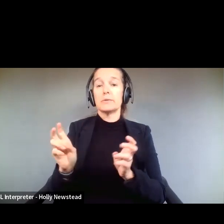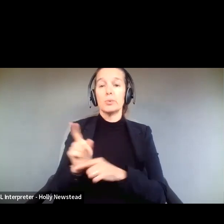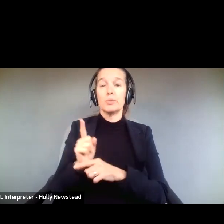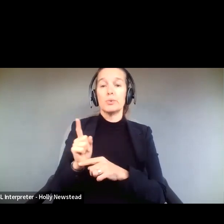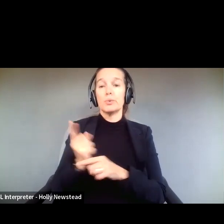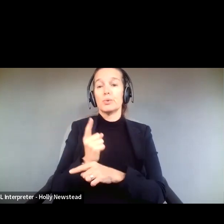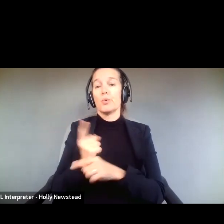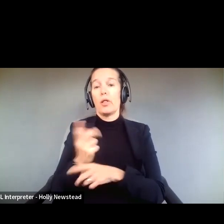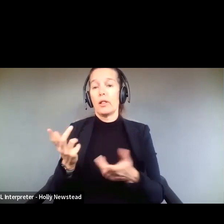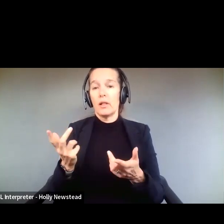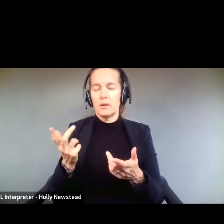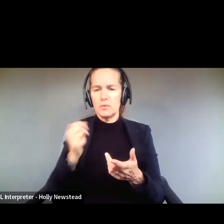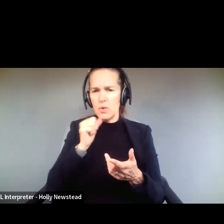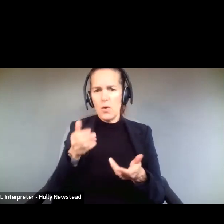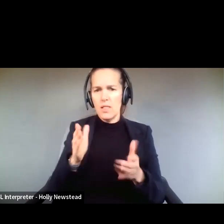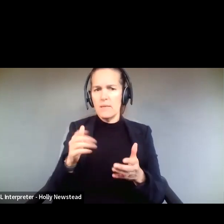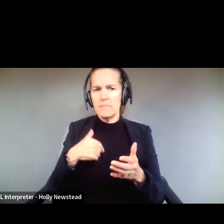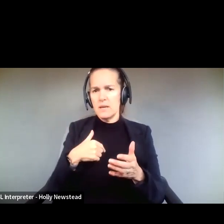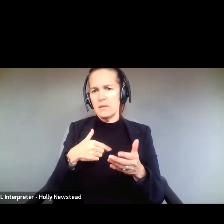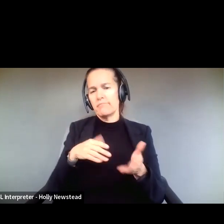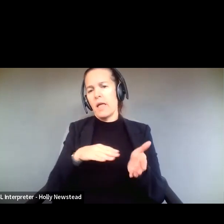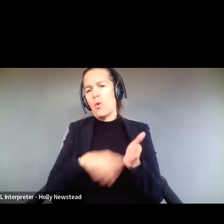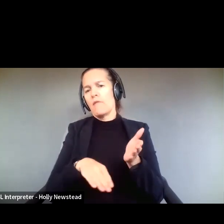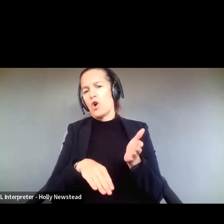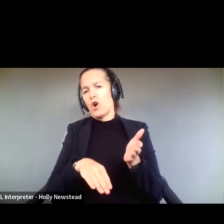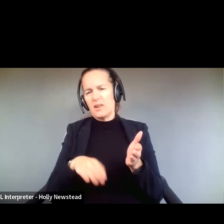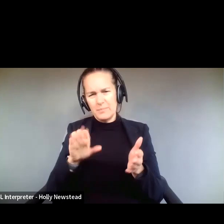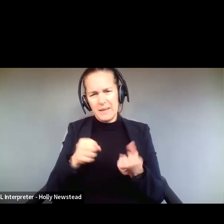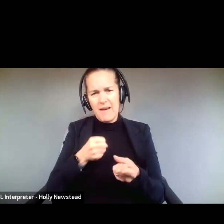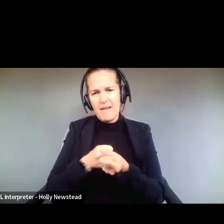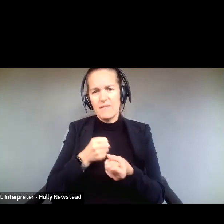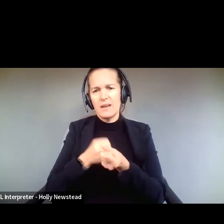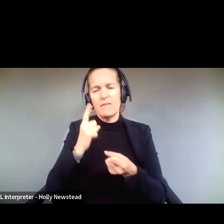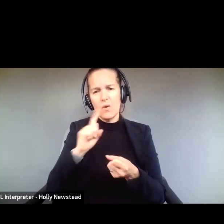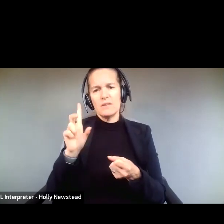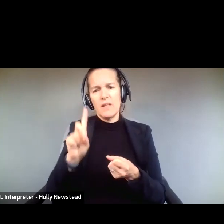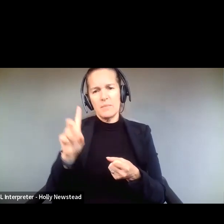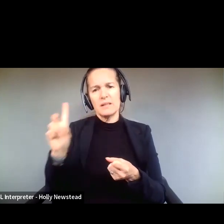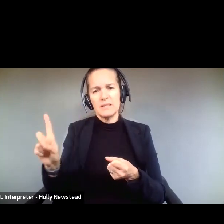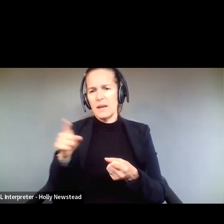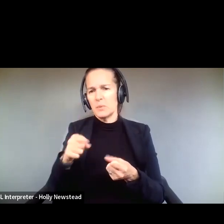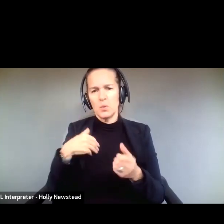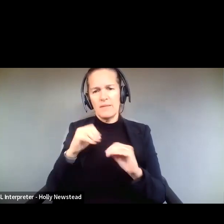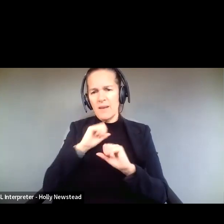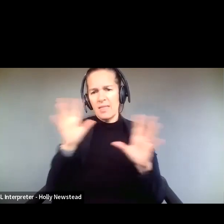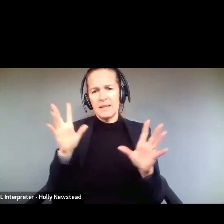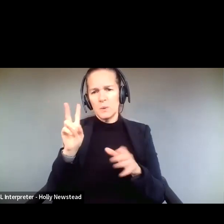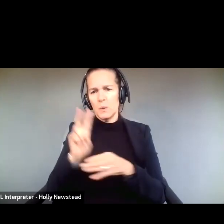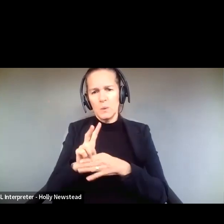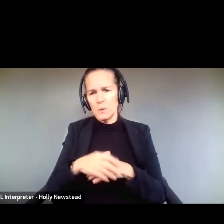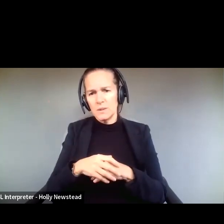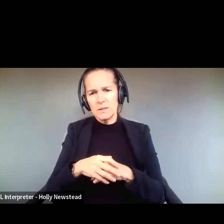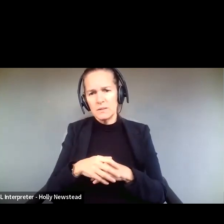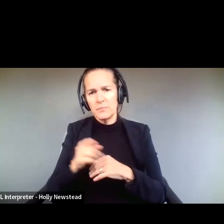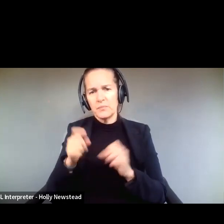you off the hook. Be an advocate for the developmentally disabled. You have nothing to lose. And you can